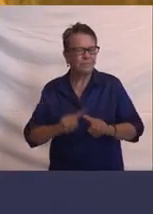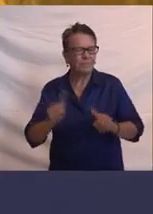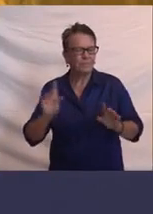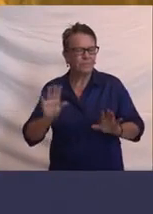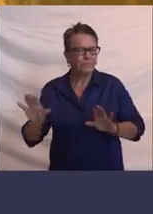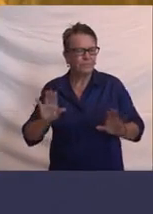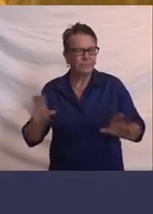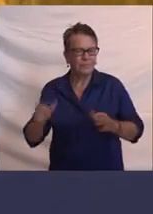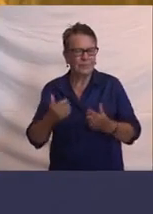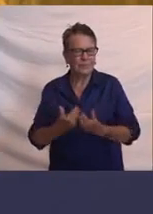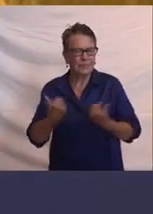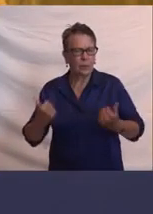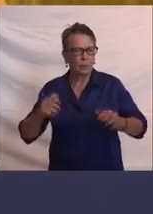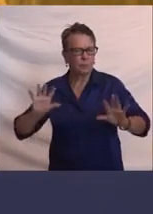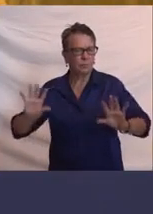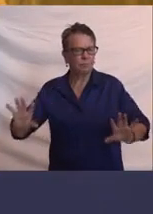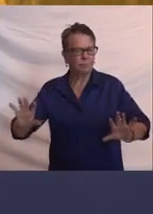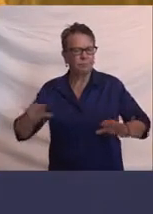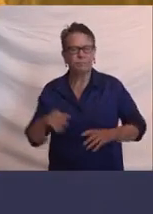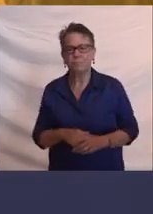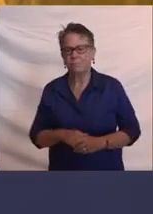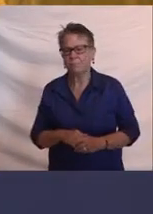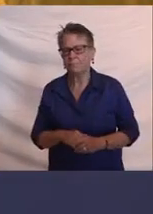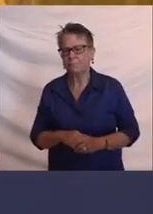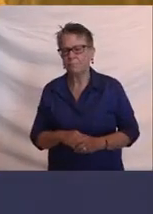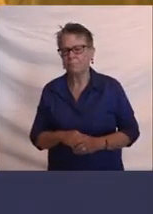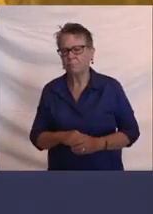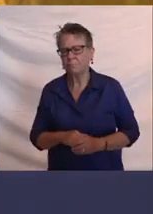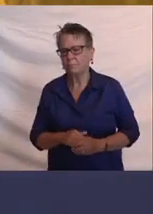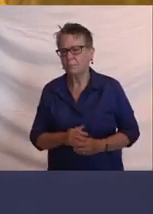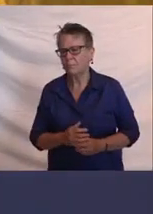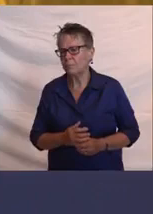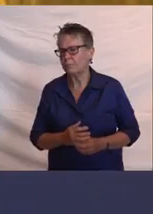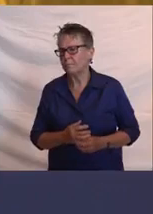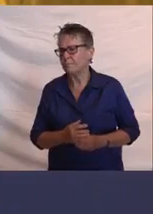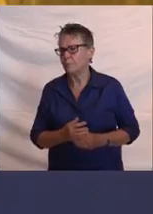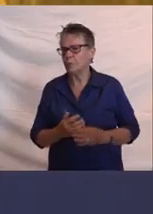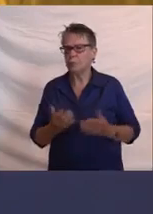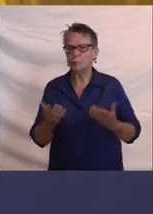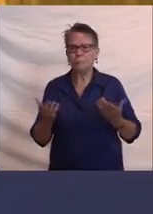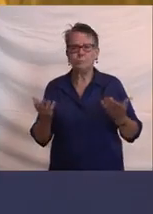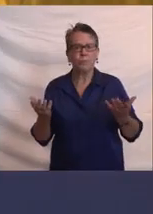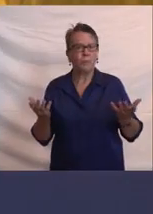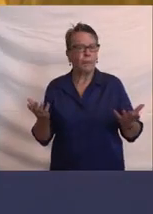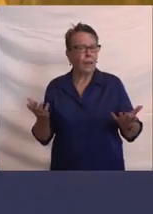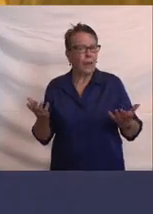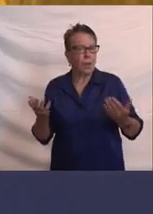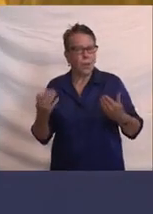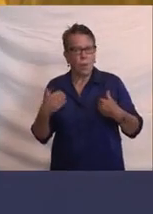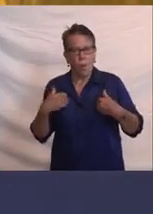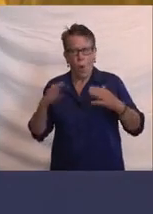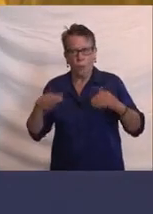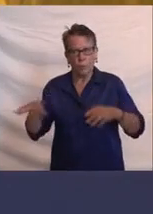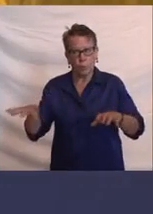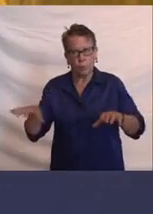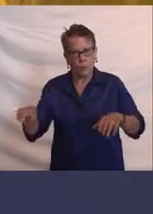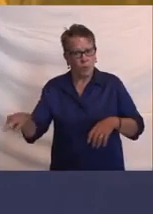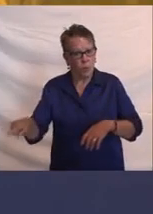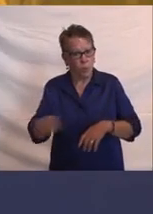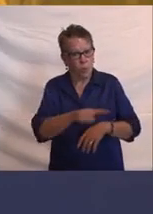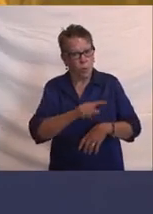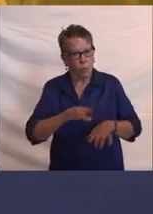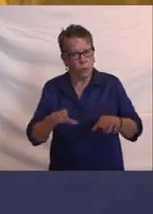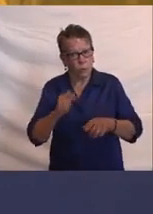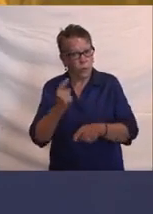more diffuse, atomized reality. So we're going to rely on folks doing the right things, and they are regulated, so we have an opportunity